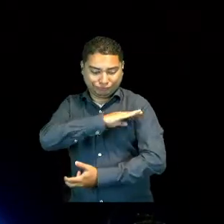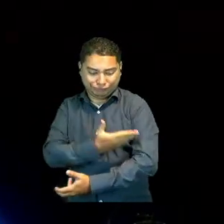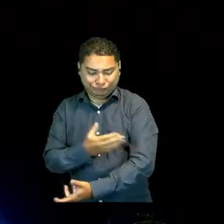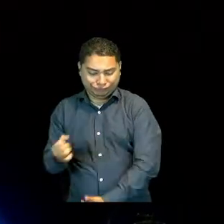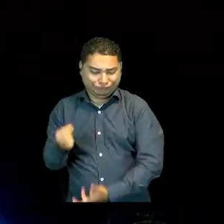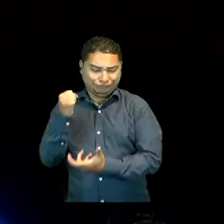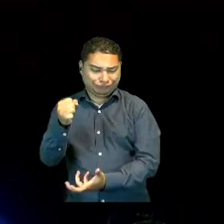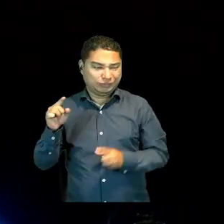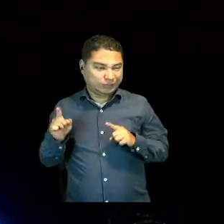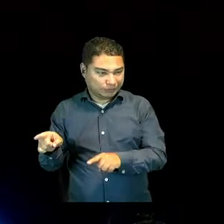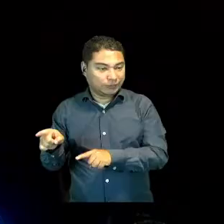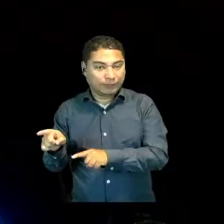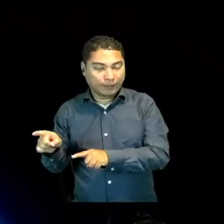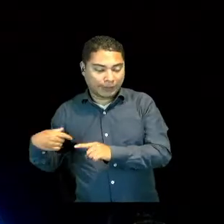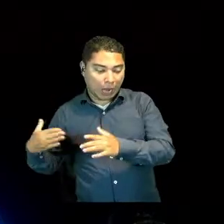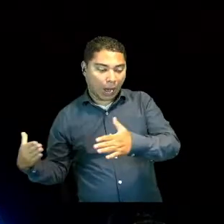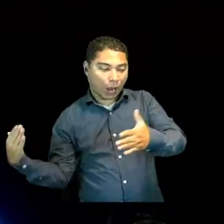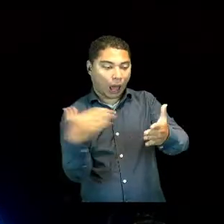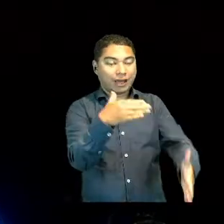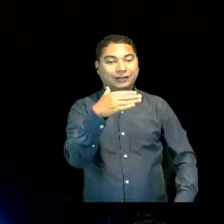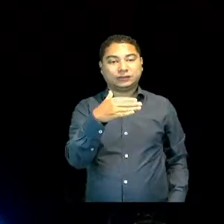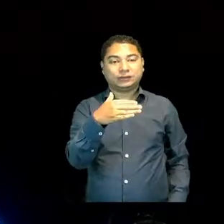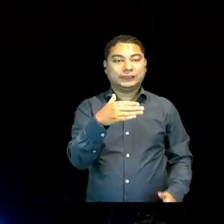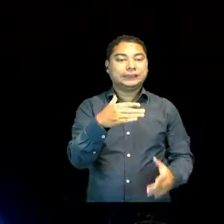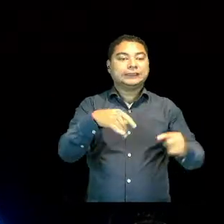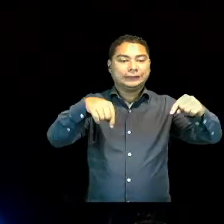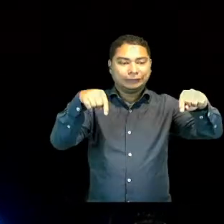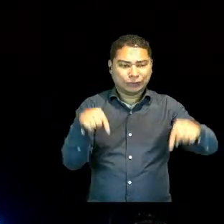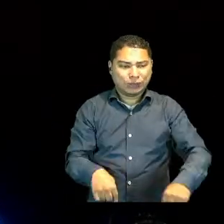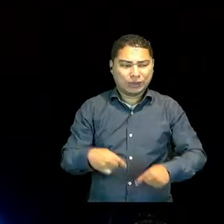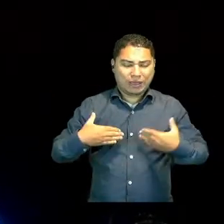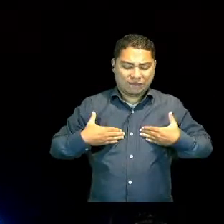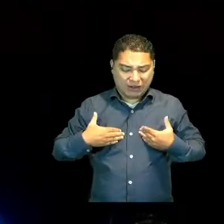I cannot really tell you how happy I am to be here in